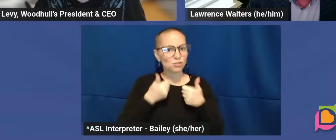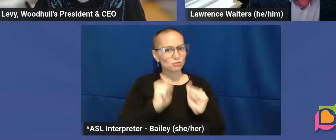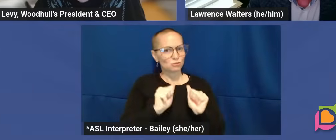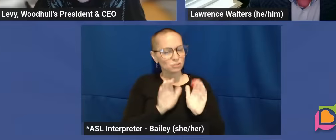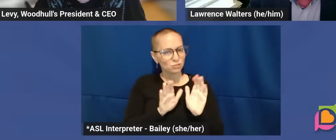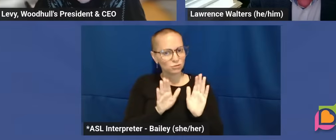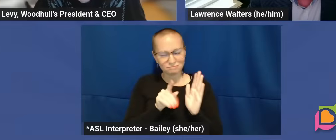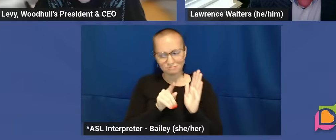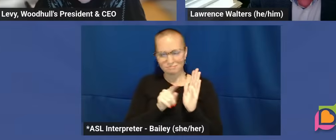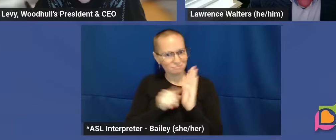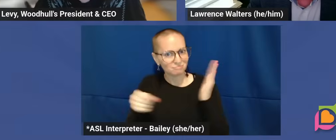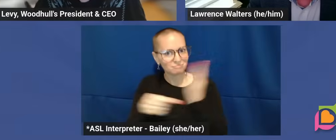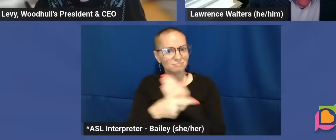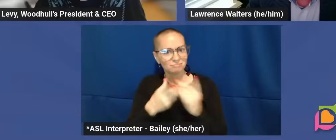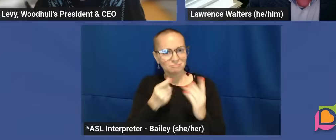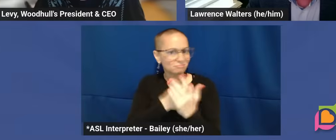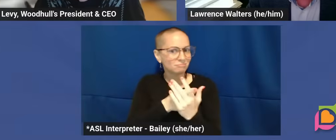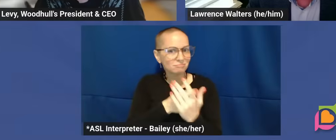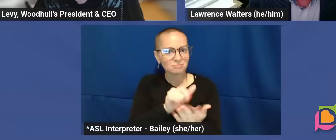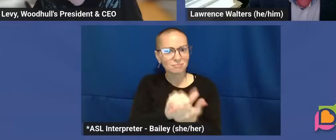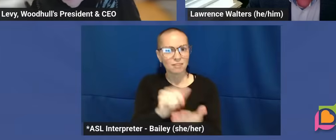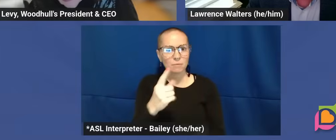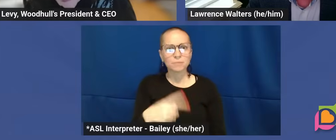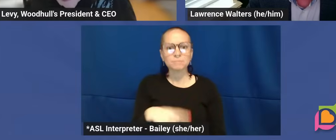but parsing